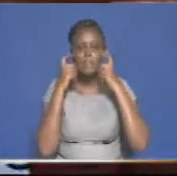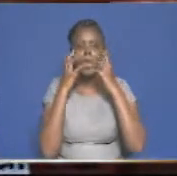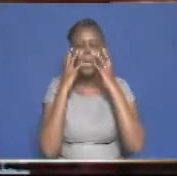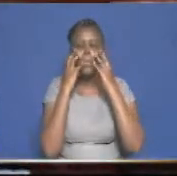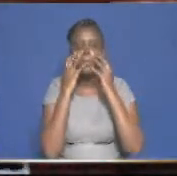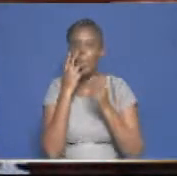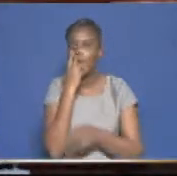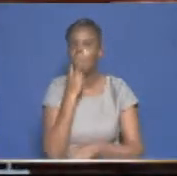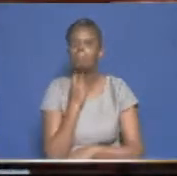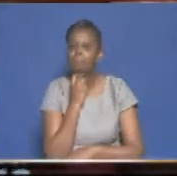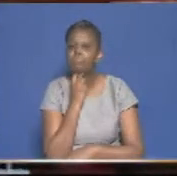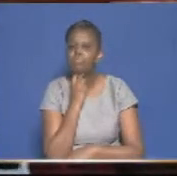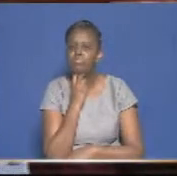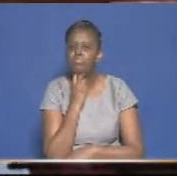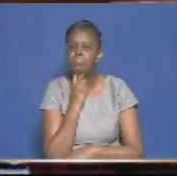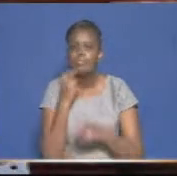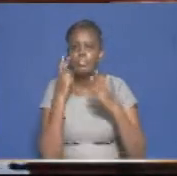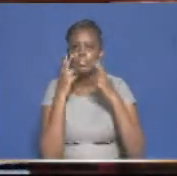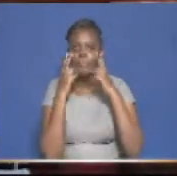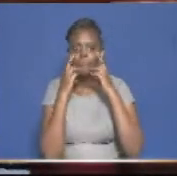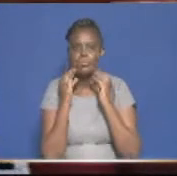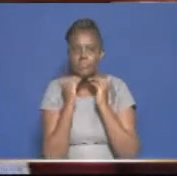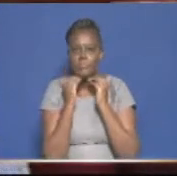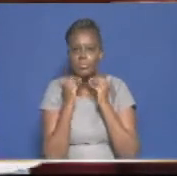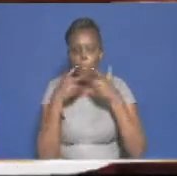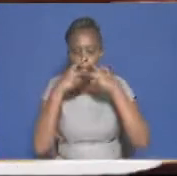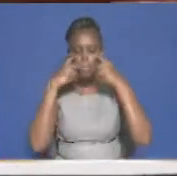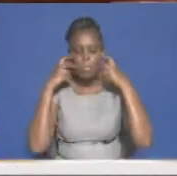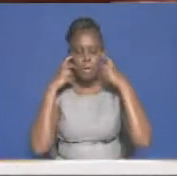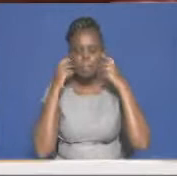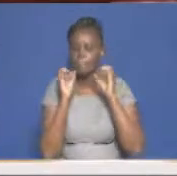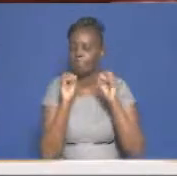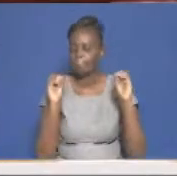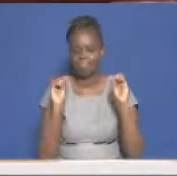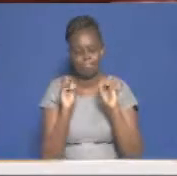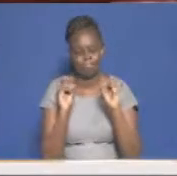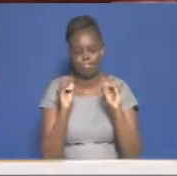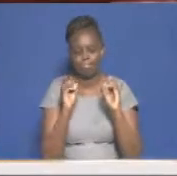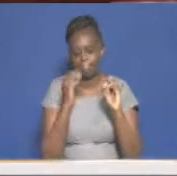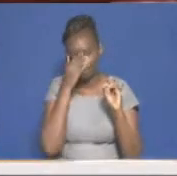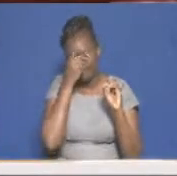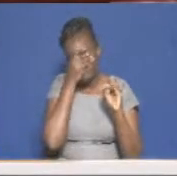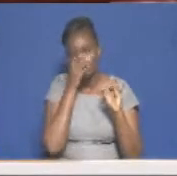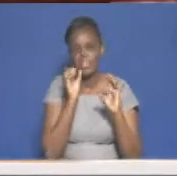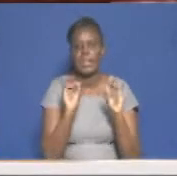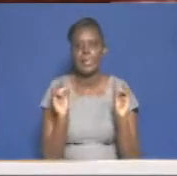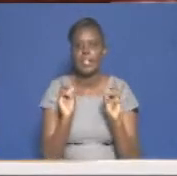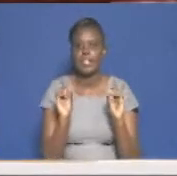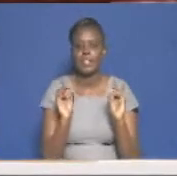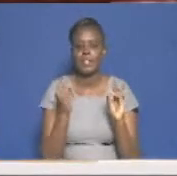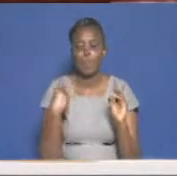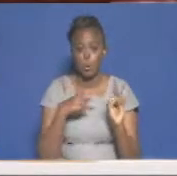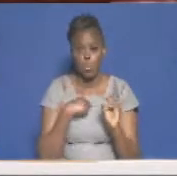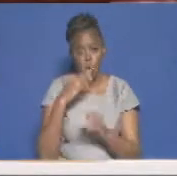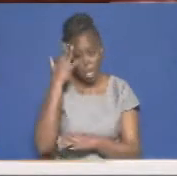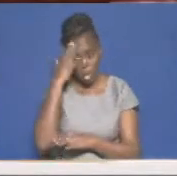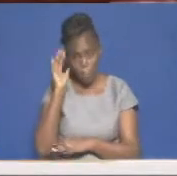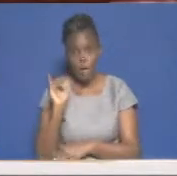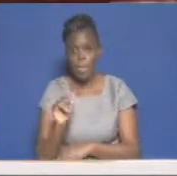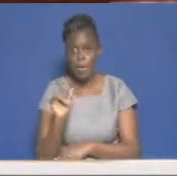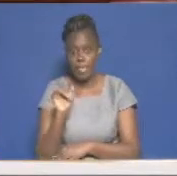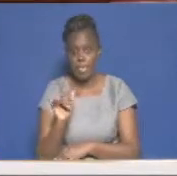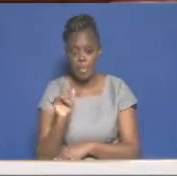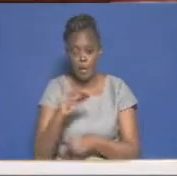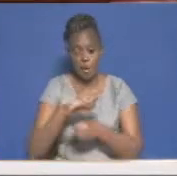where he was not really covering his mouth nor his nose. Honourable Speaker, we know that